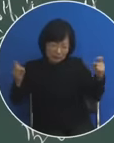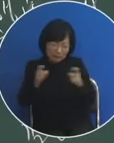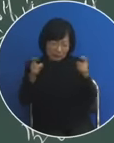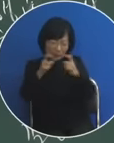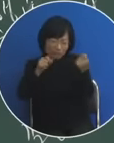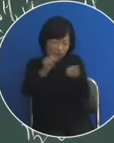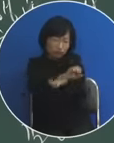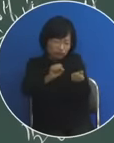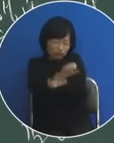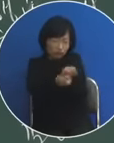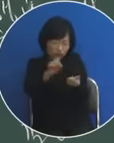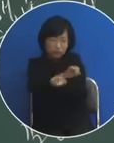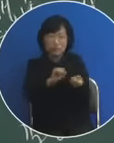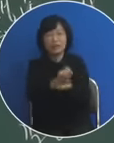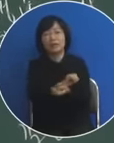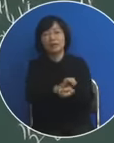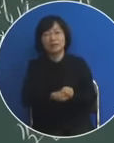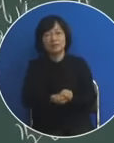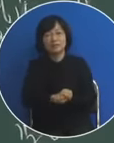to the future generations?